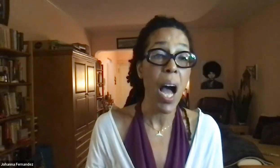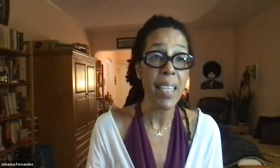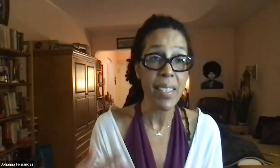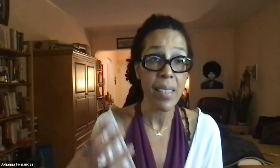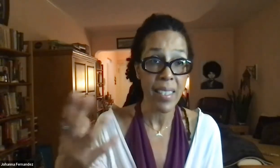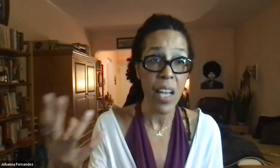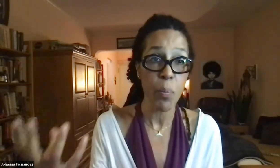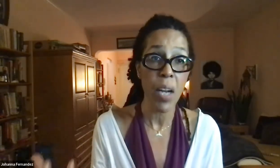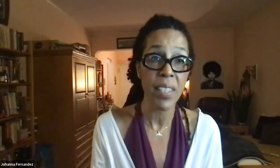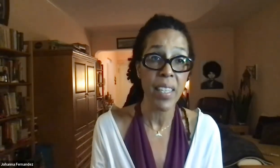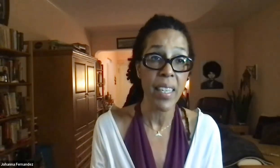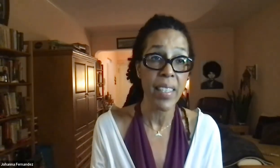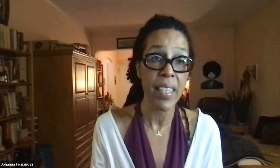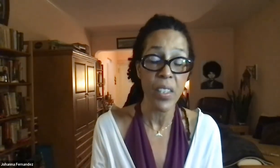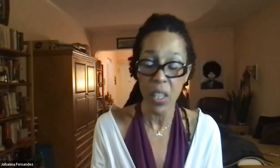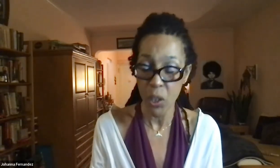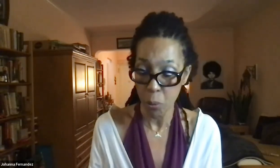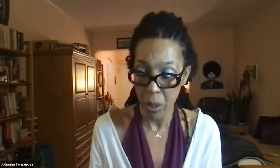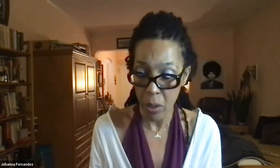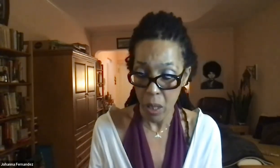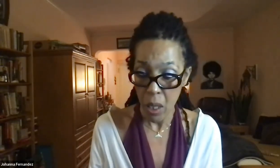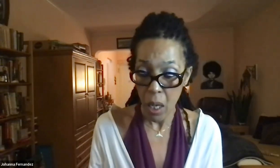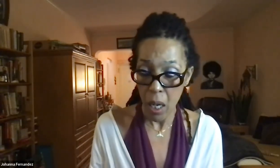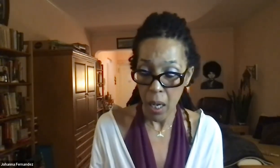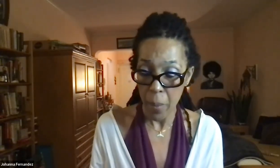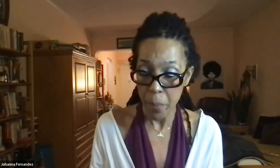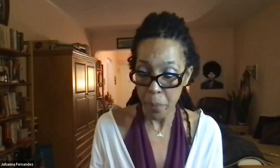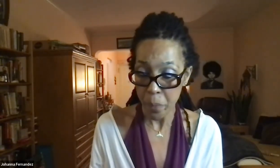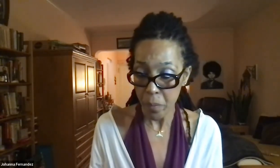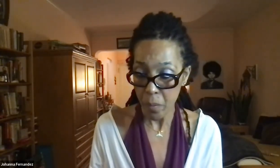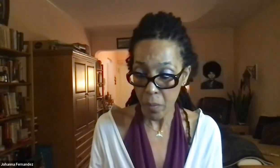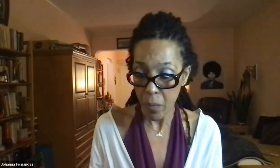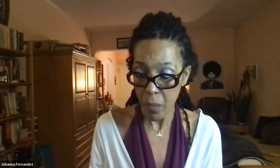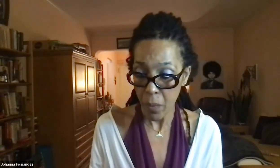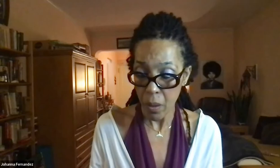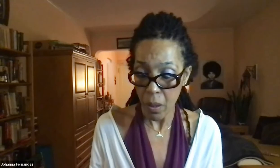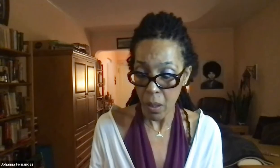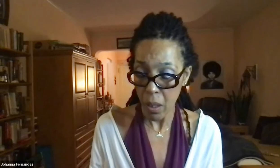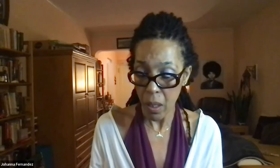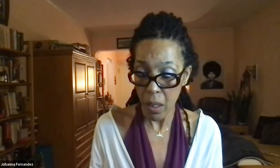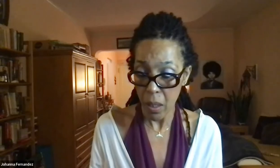The Bronx, the South Bronx, it is an industrial